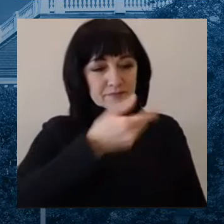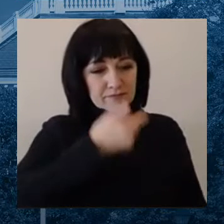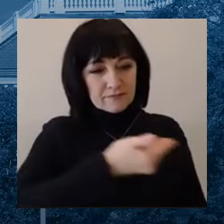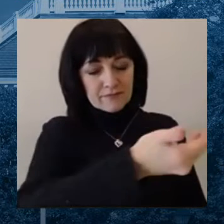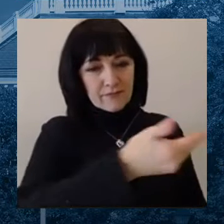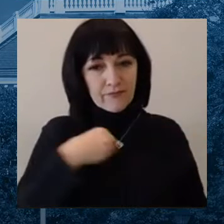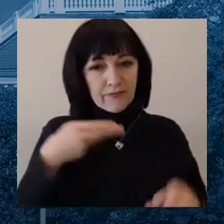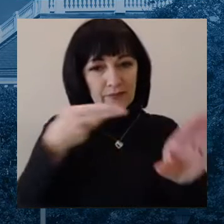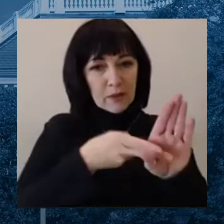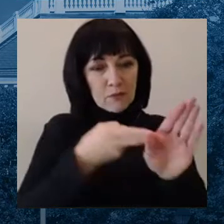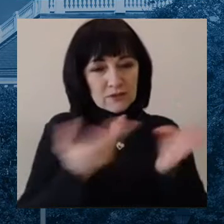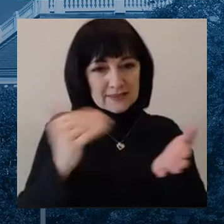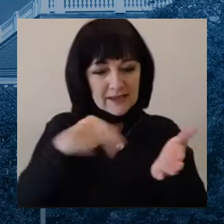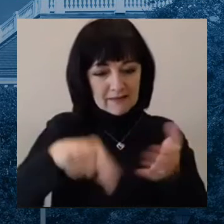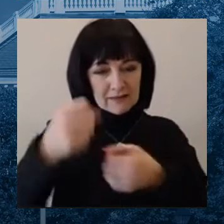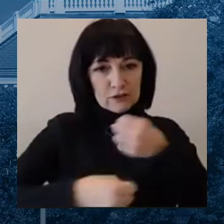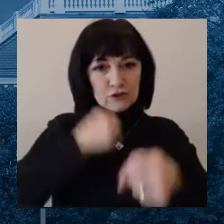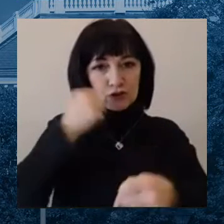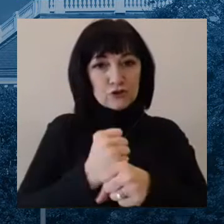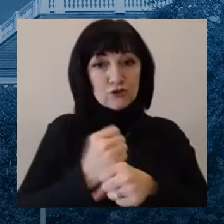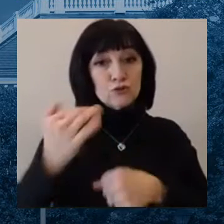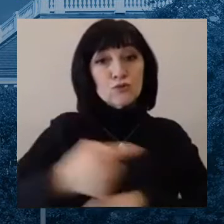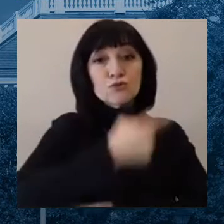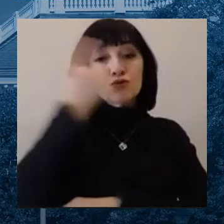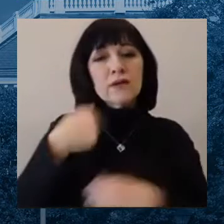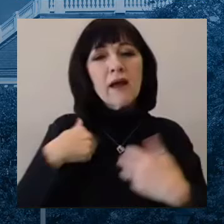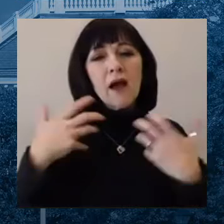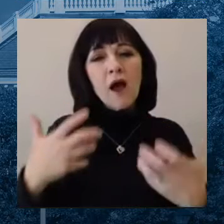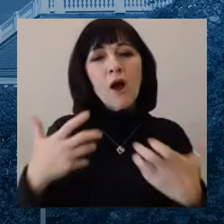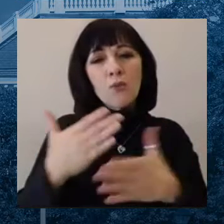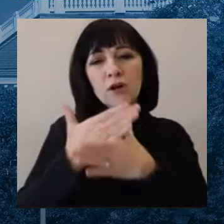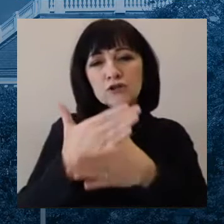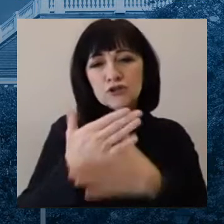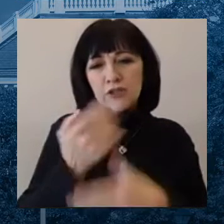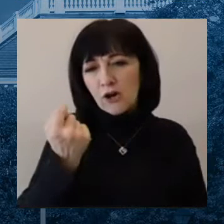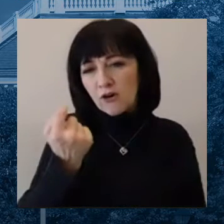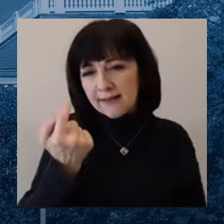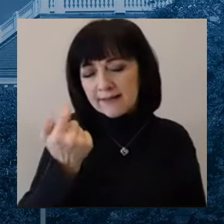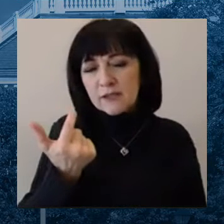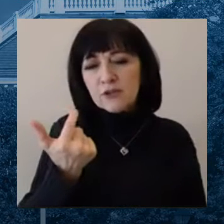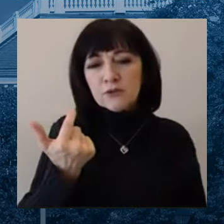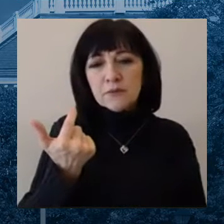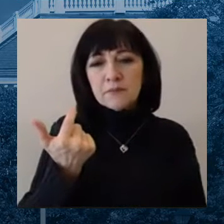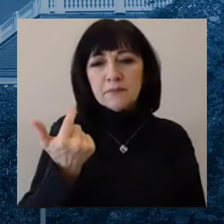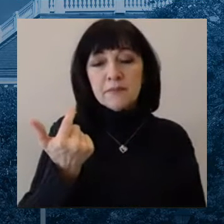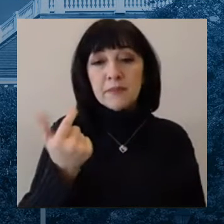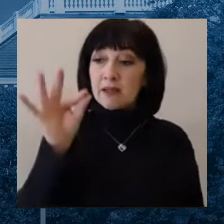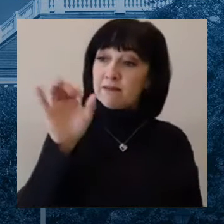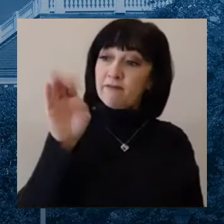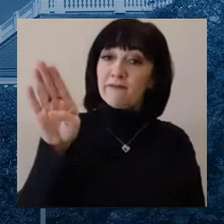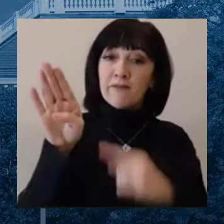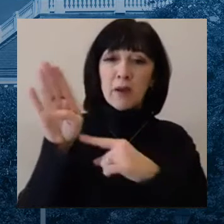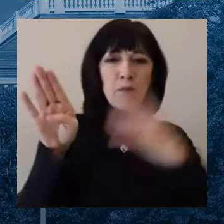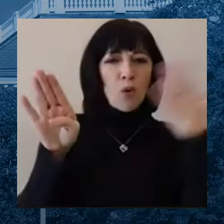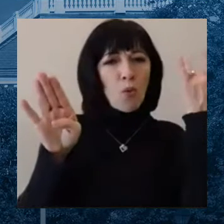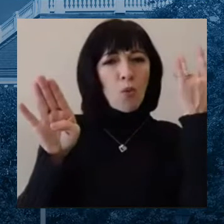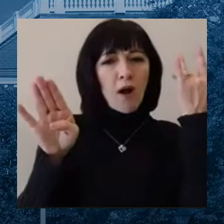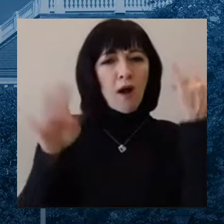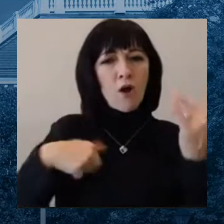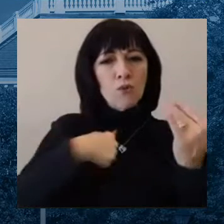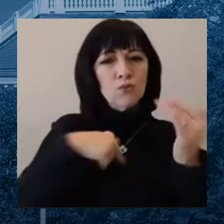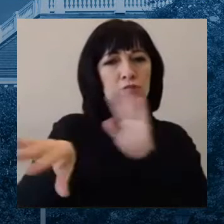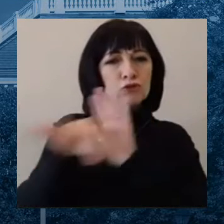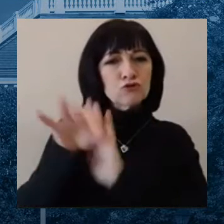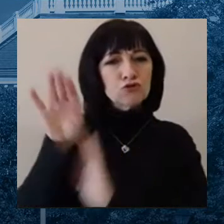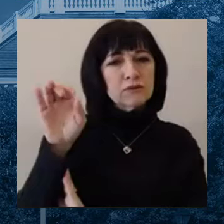again this year. And today I want to share a little bit about how February became the Black History Month that